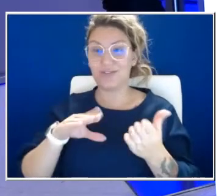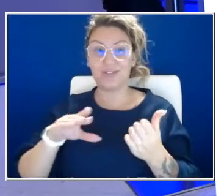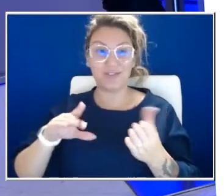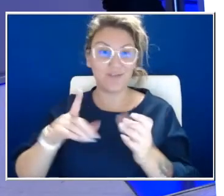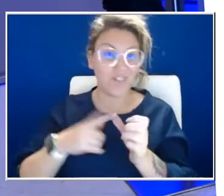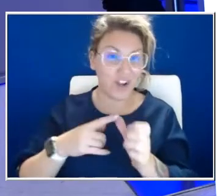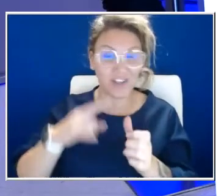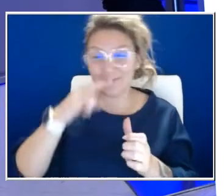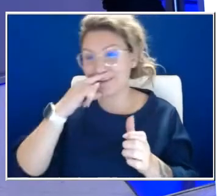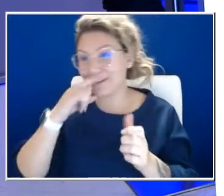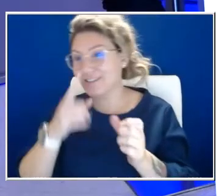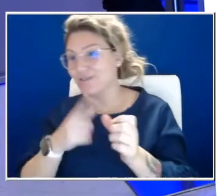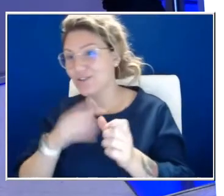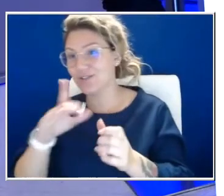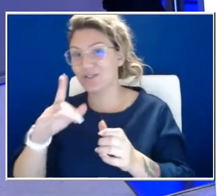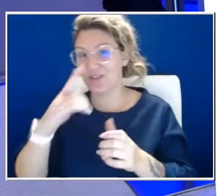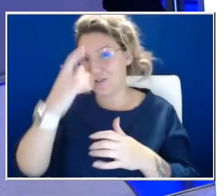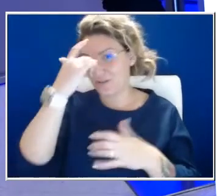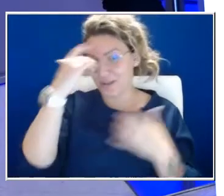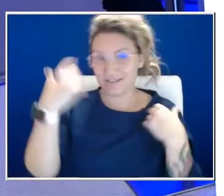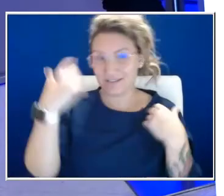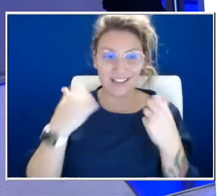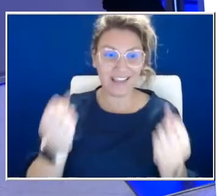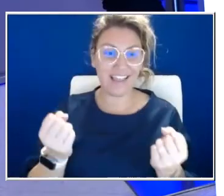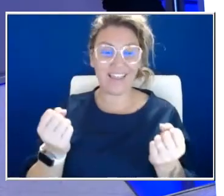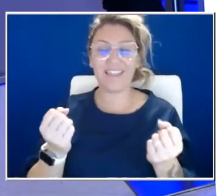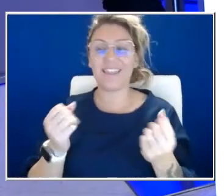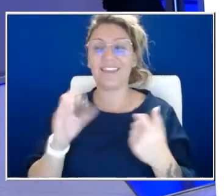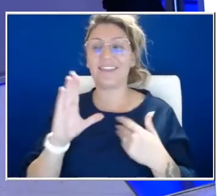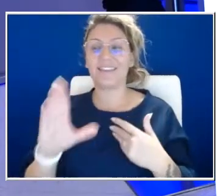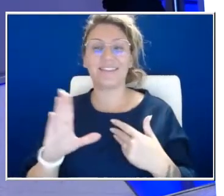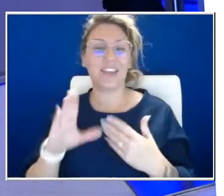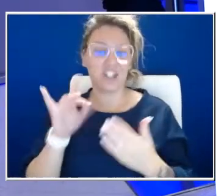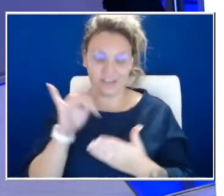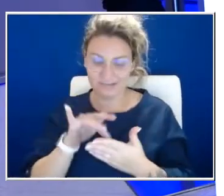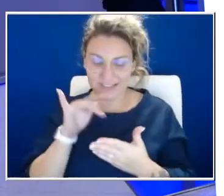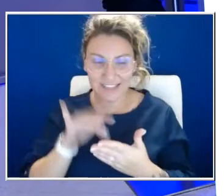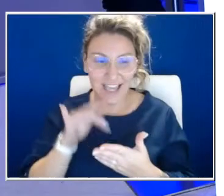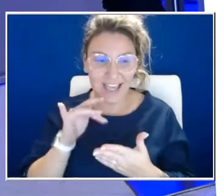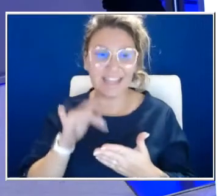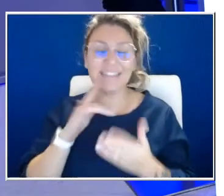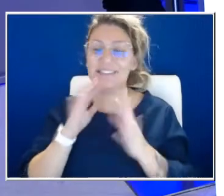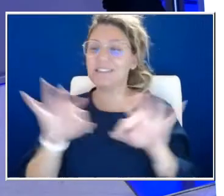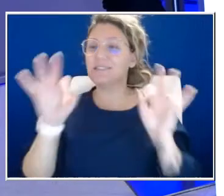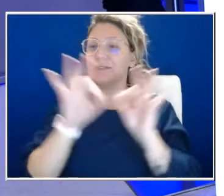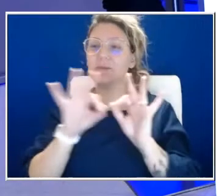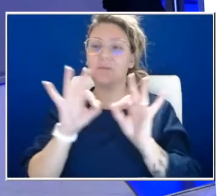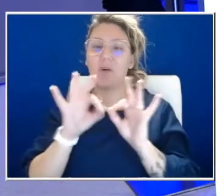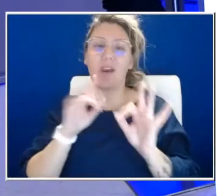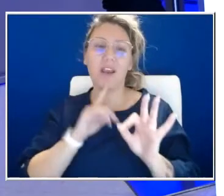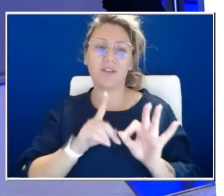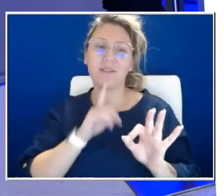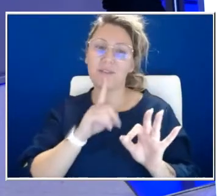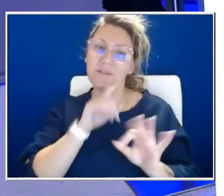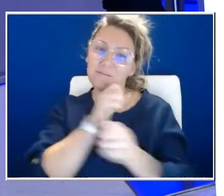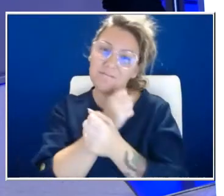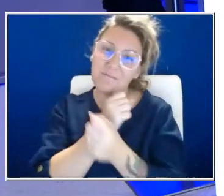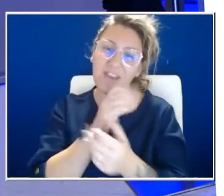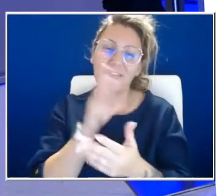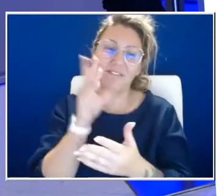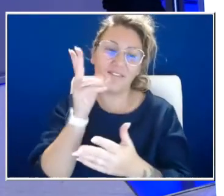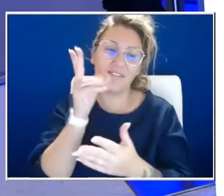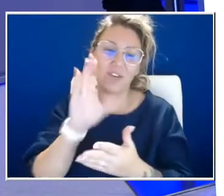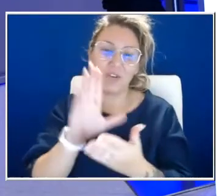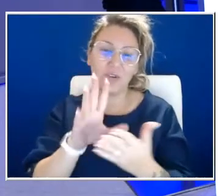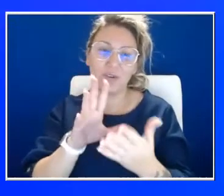we're putting their mental health front and center. Their studies are front and center. I really love hearing your stories about how things have